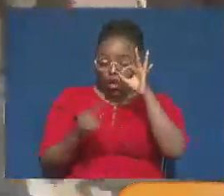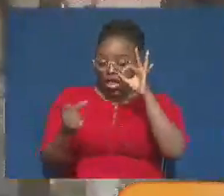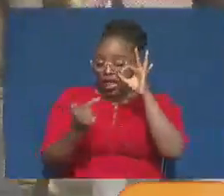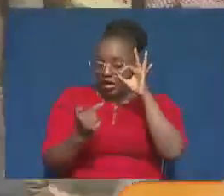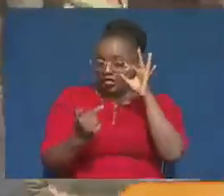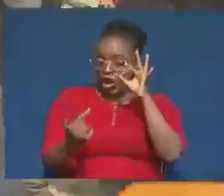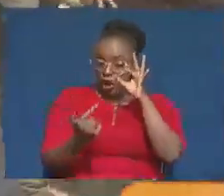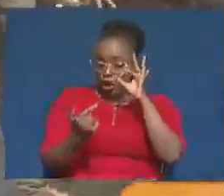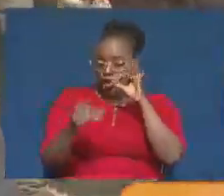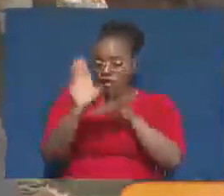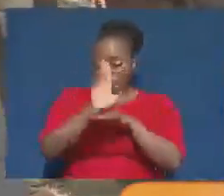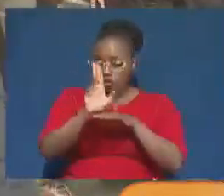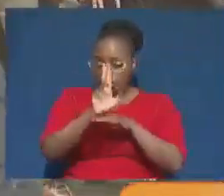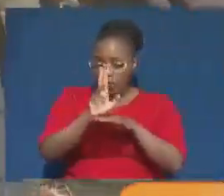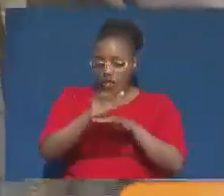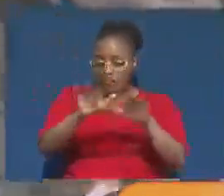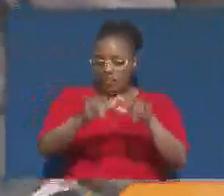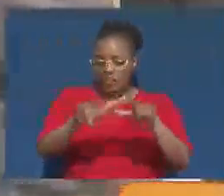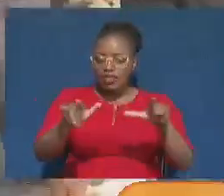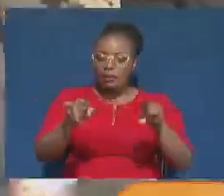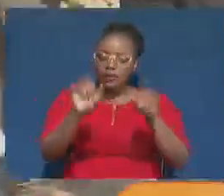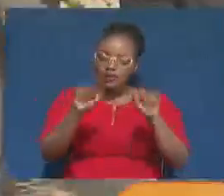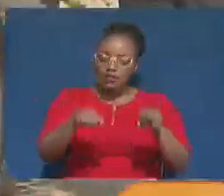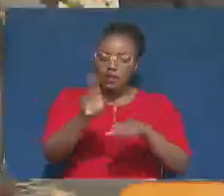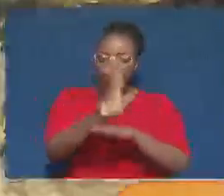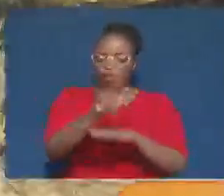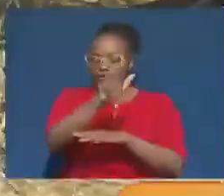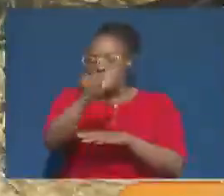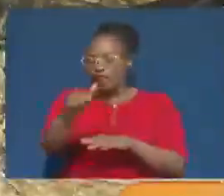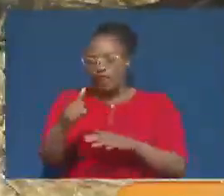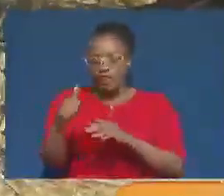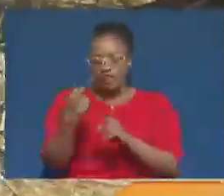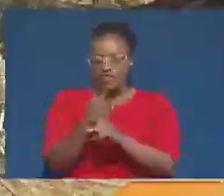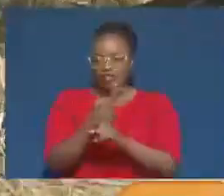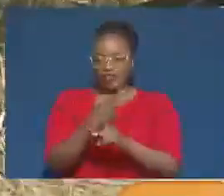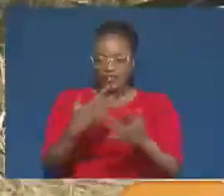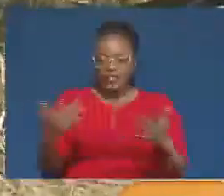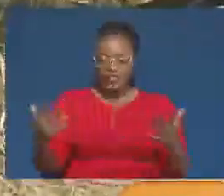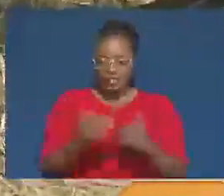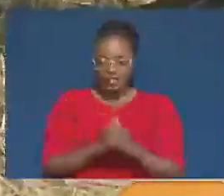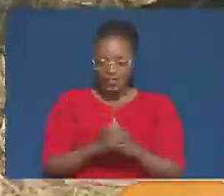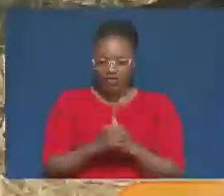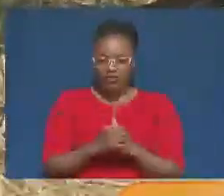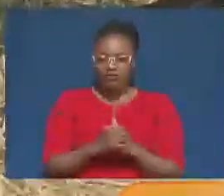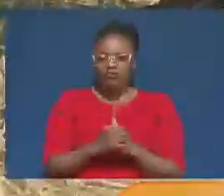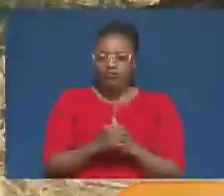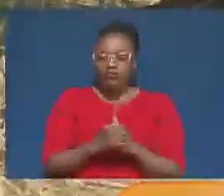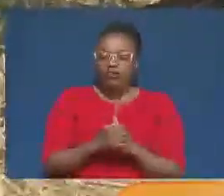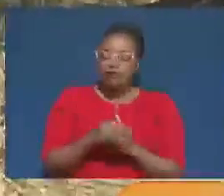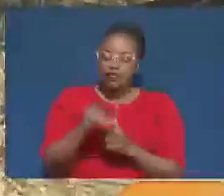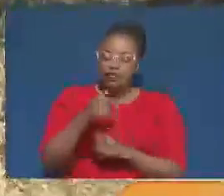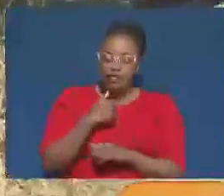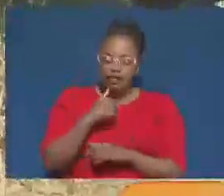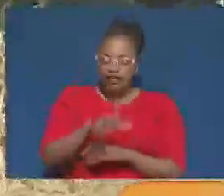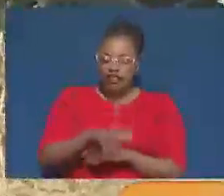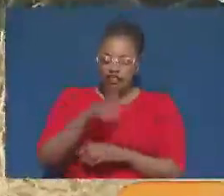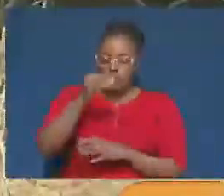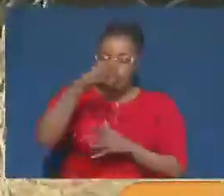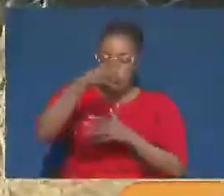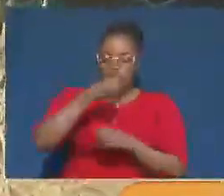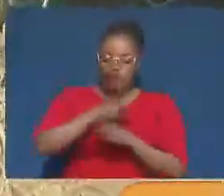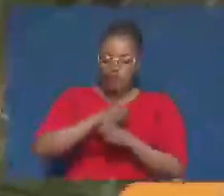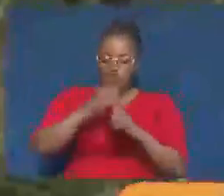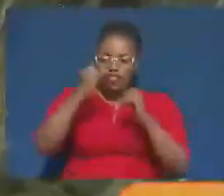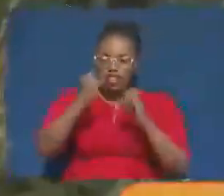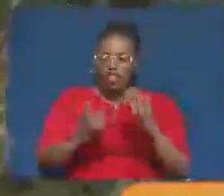hiyo shimo kwa sababu tunatumia kwa shamba, unaweza tumia na mambo ingine. And behind this newfound confidence is a